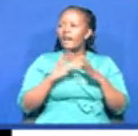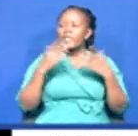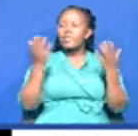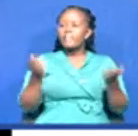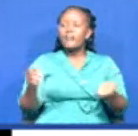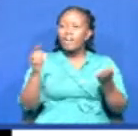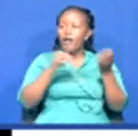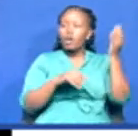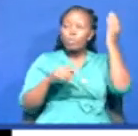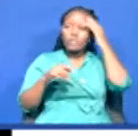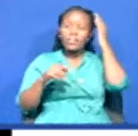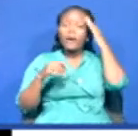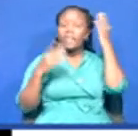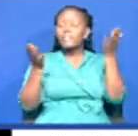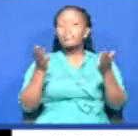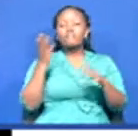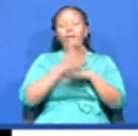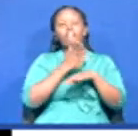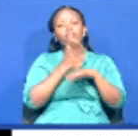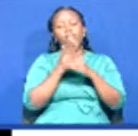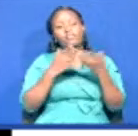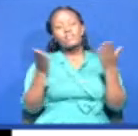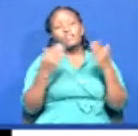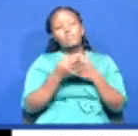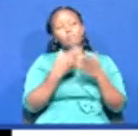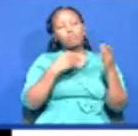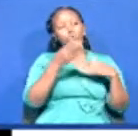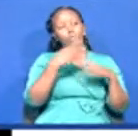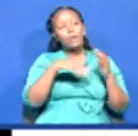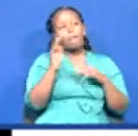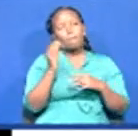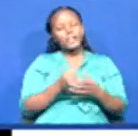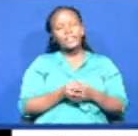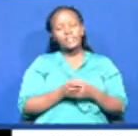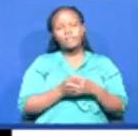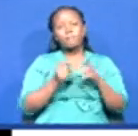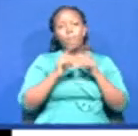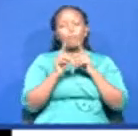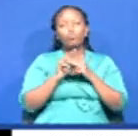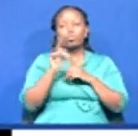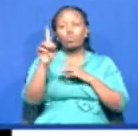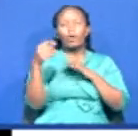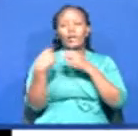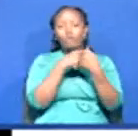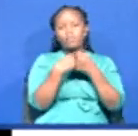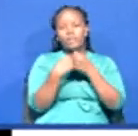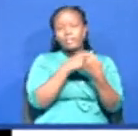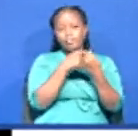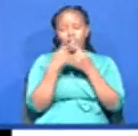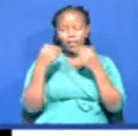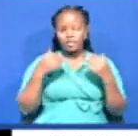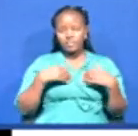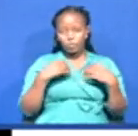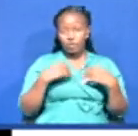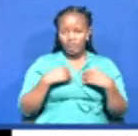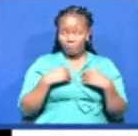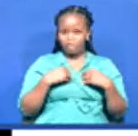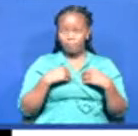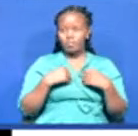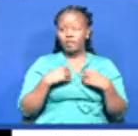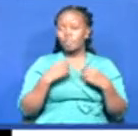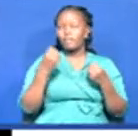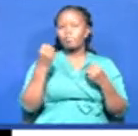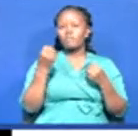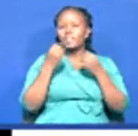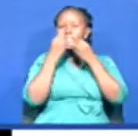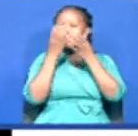goods before we purchase? And one of the challenges that we face is how much information